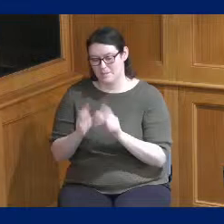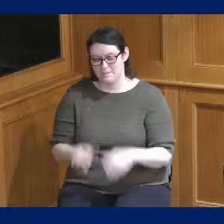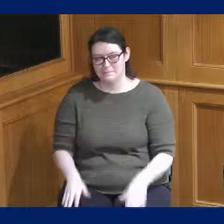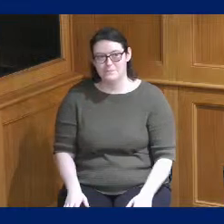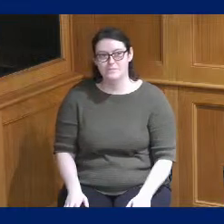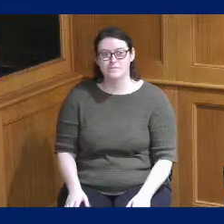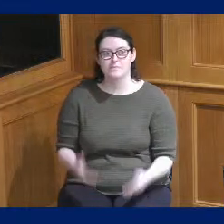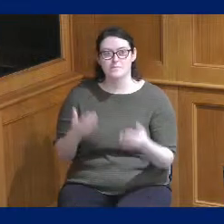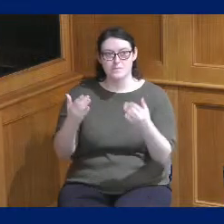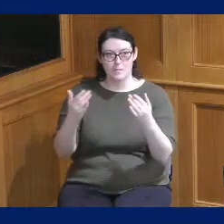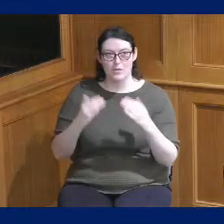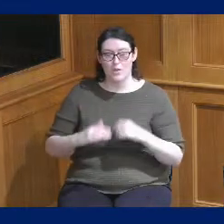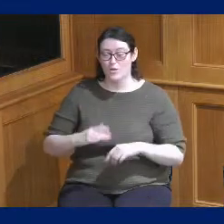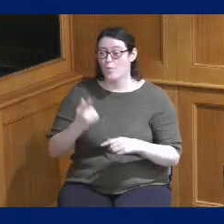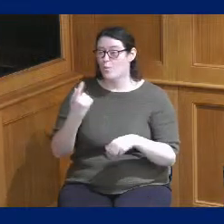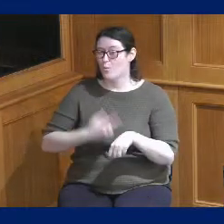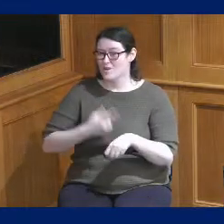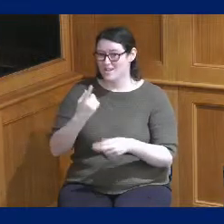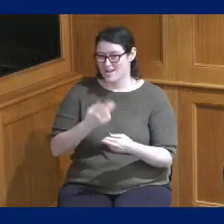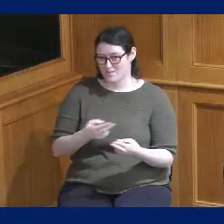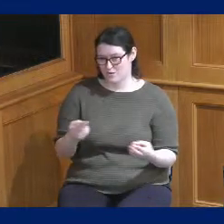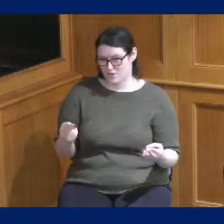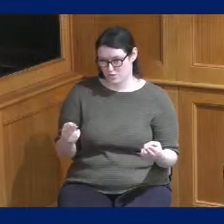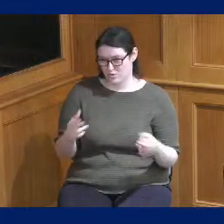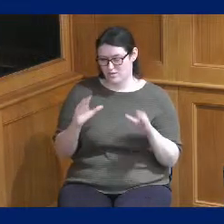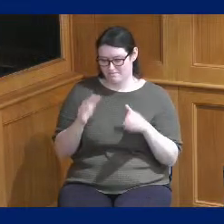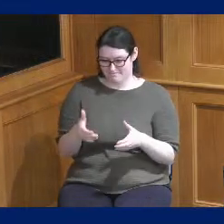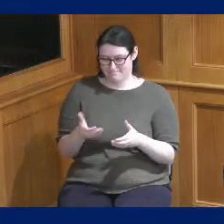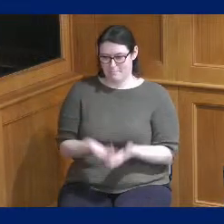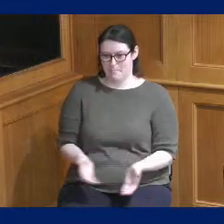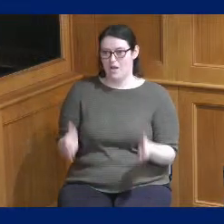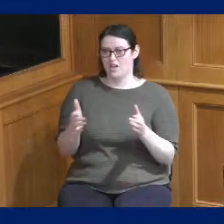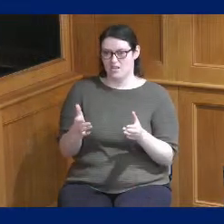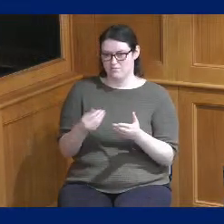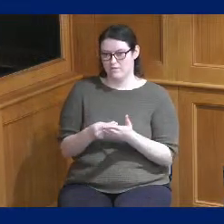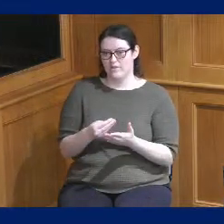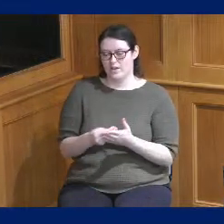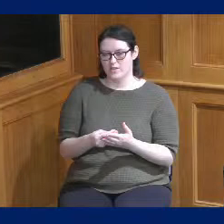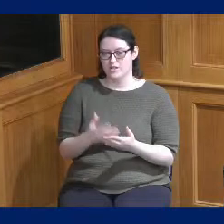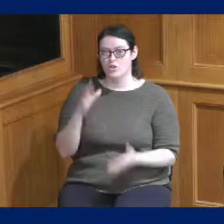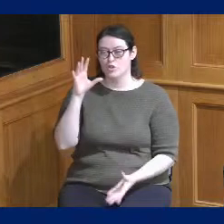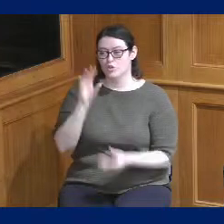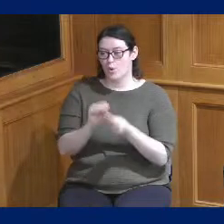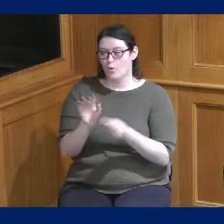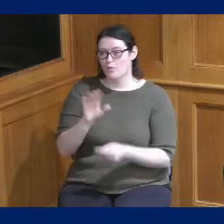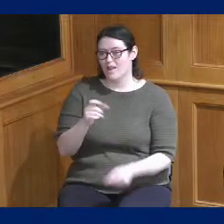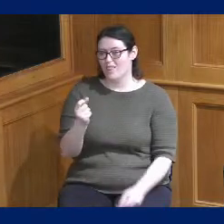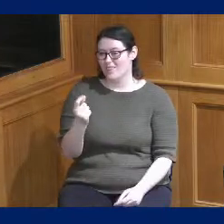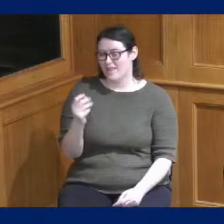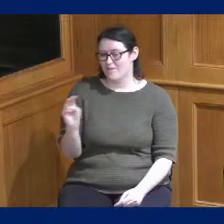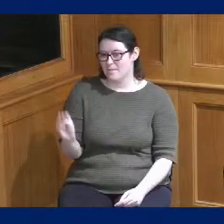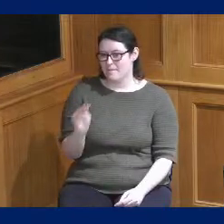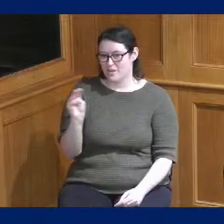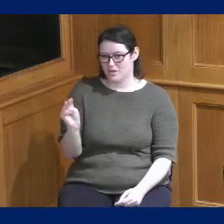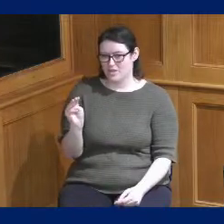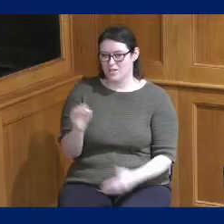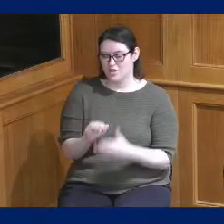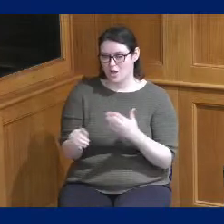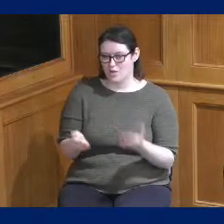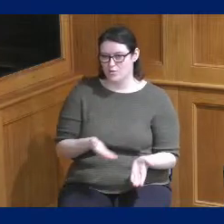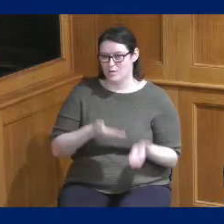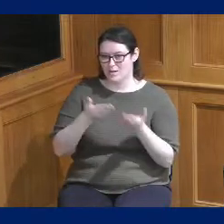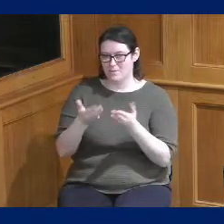We talked a little bit about one-time resources. There are several, in total about $11 million recommended